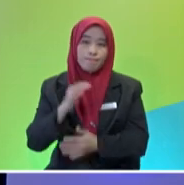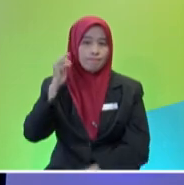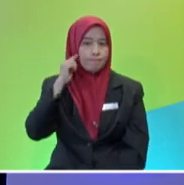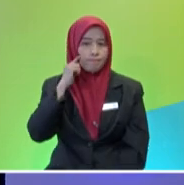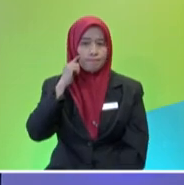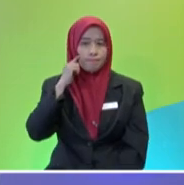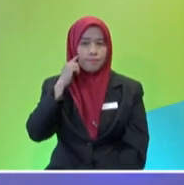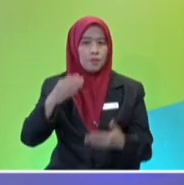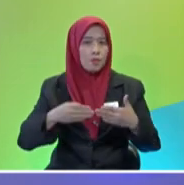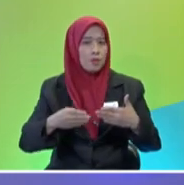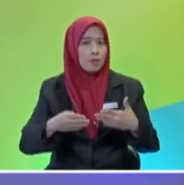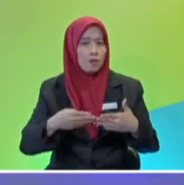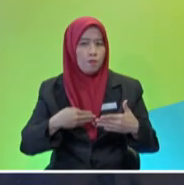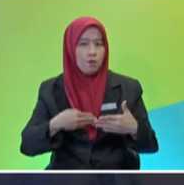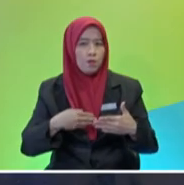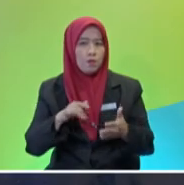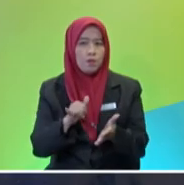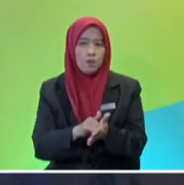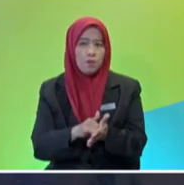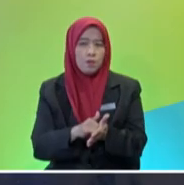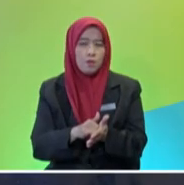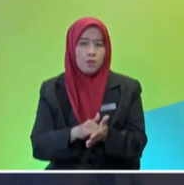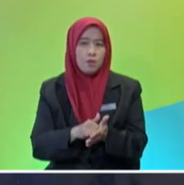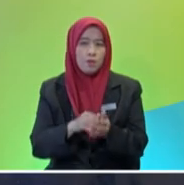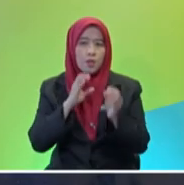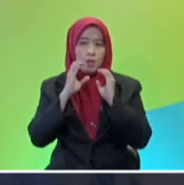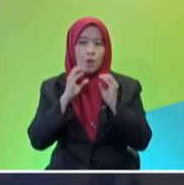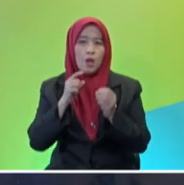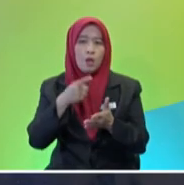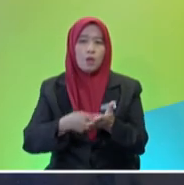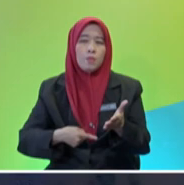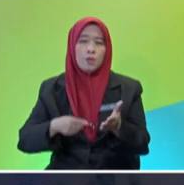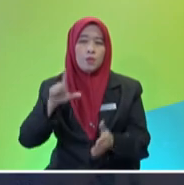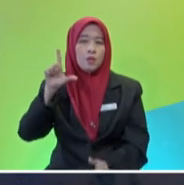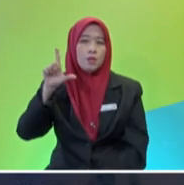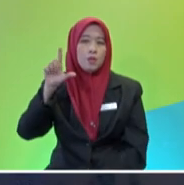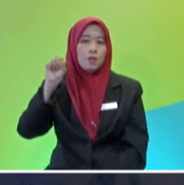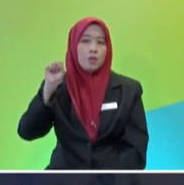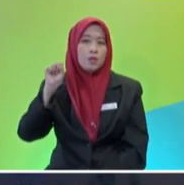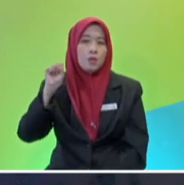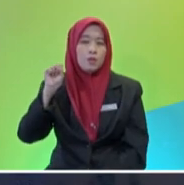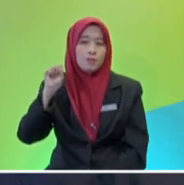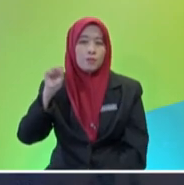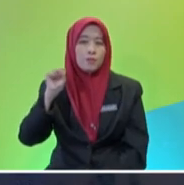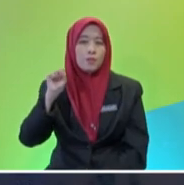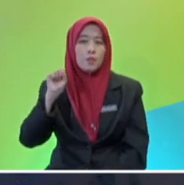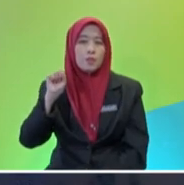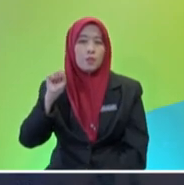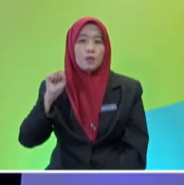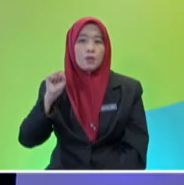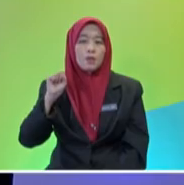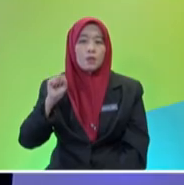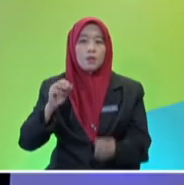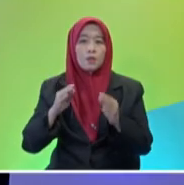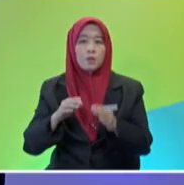before that, let me tell you what is our learning standards for today, Shafika. Okay, okay. All right, and children at home.